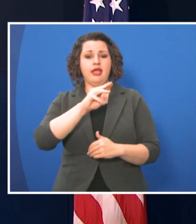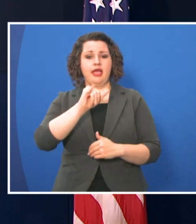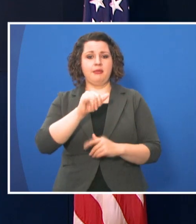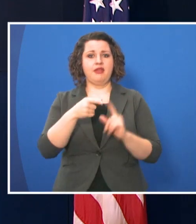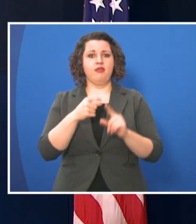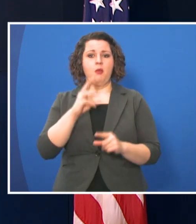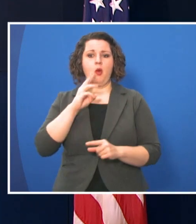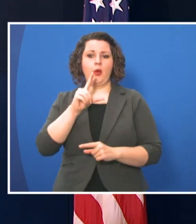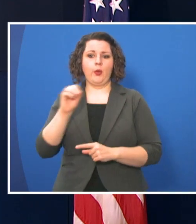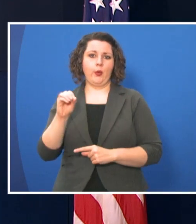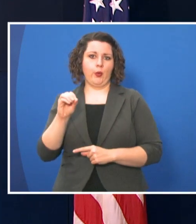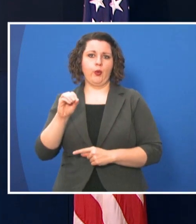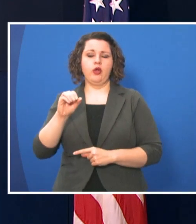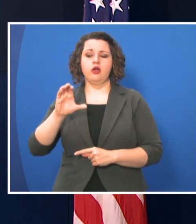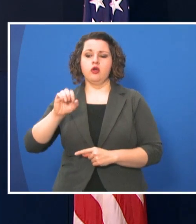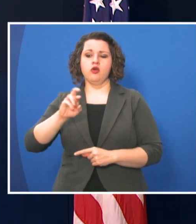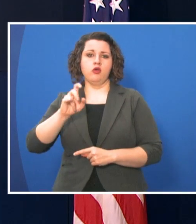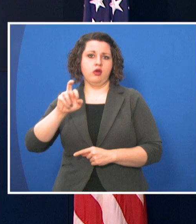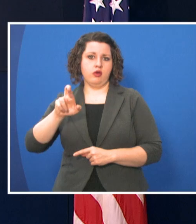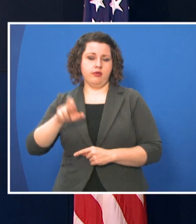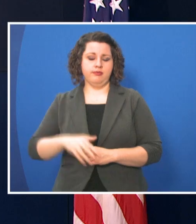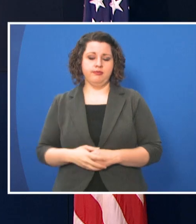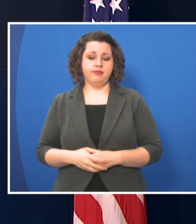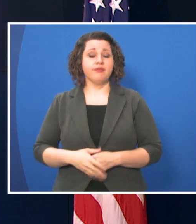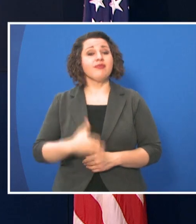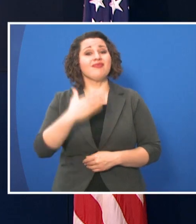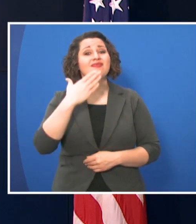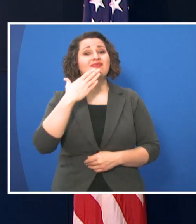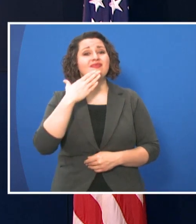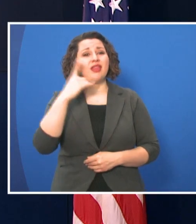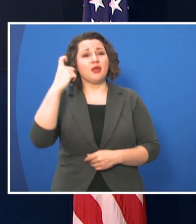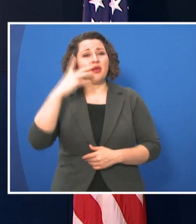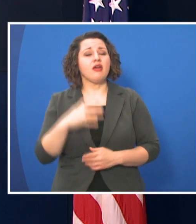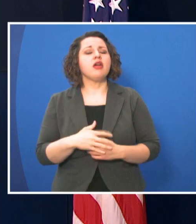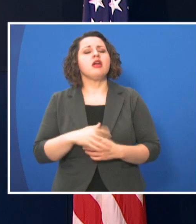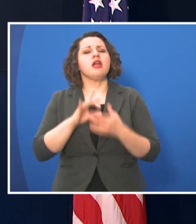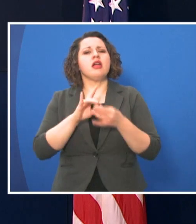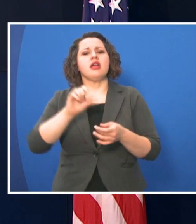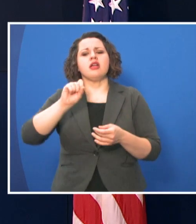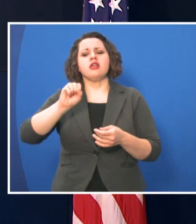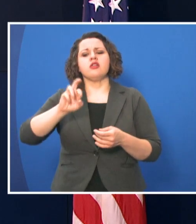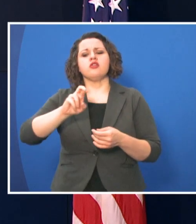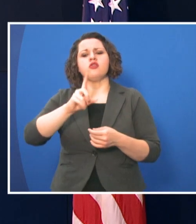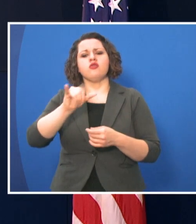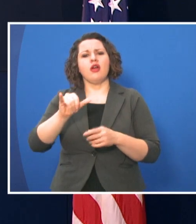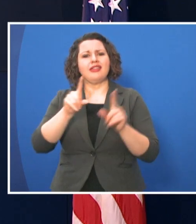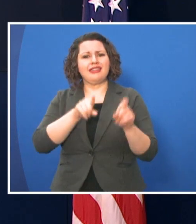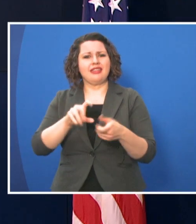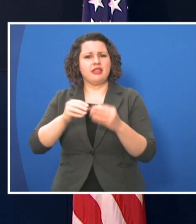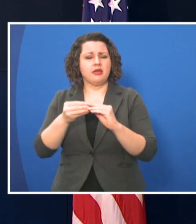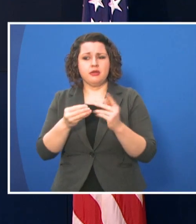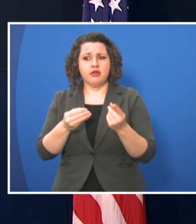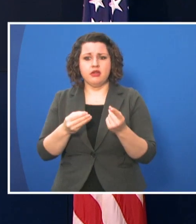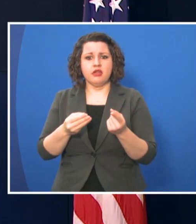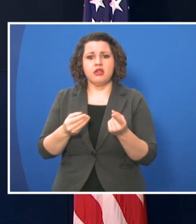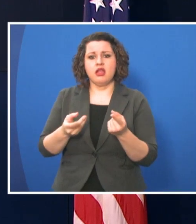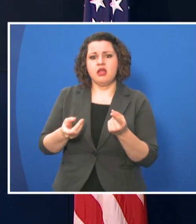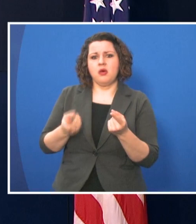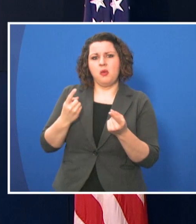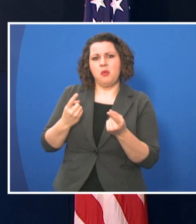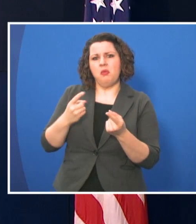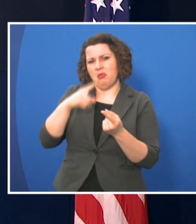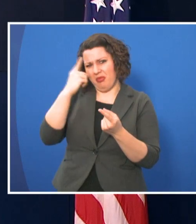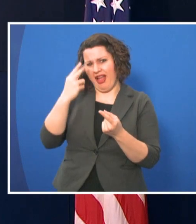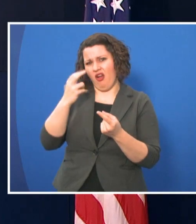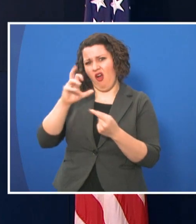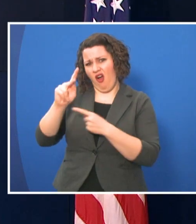Courier. Yes, thank you, Governor. In regards to your serology test numbers, Blackhawk County has kind of a high number, and I was